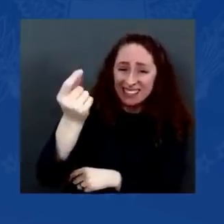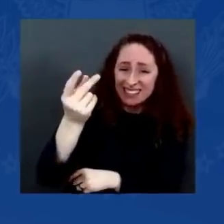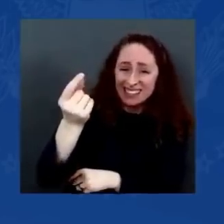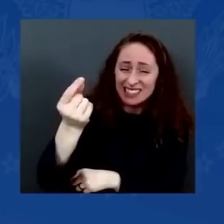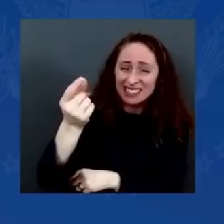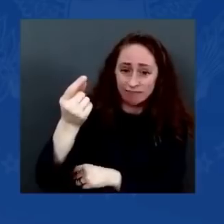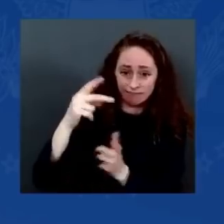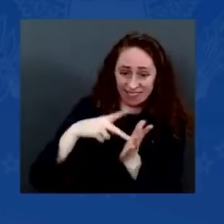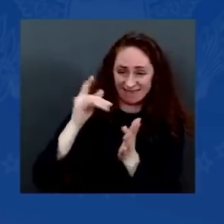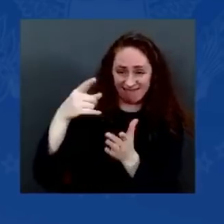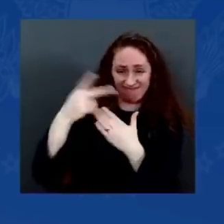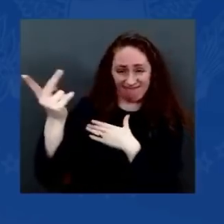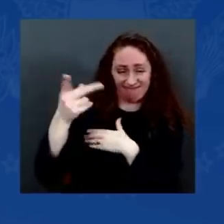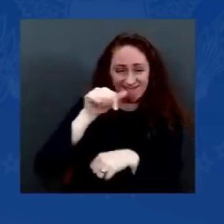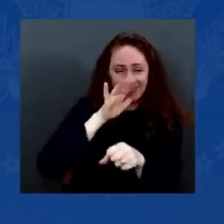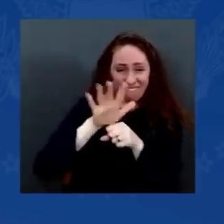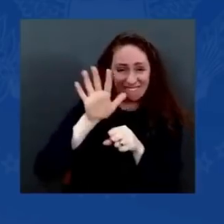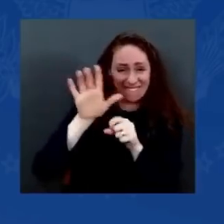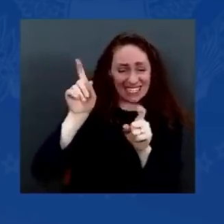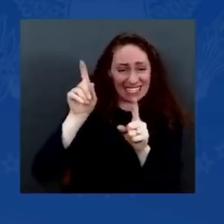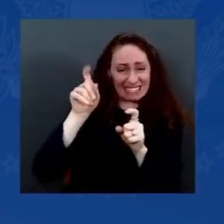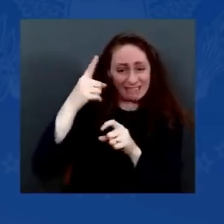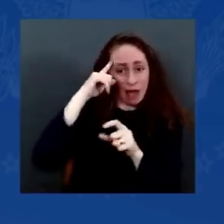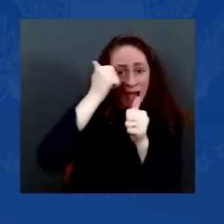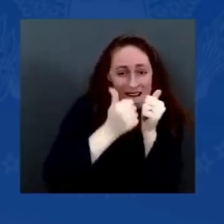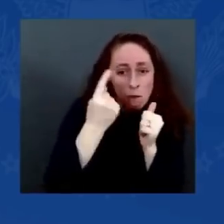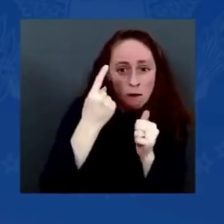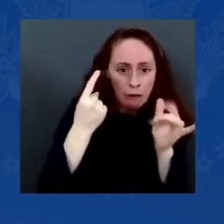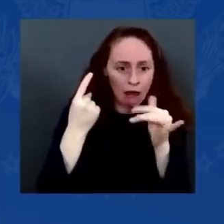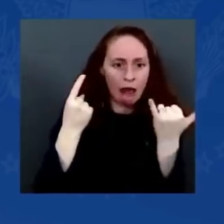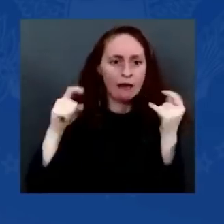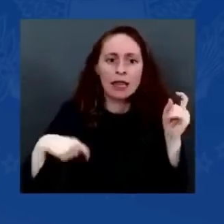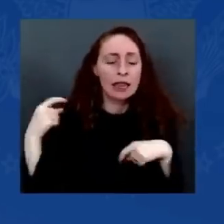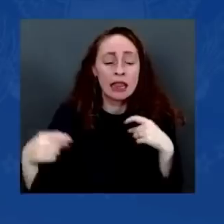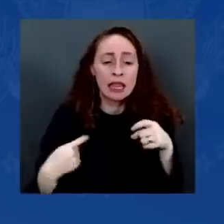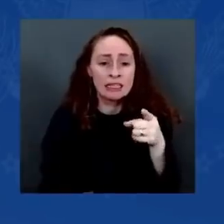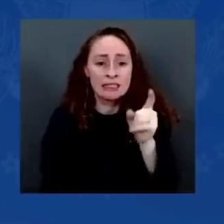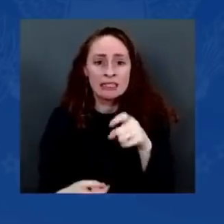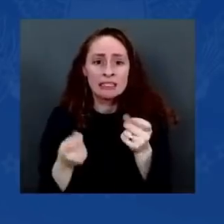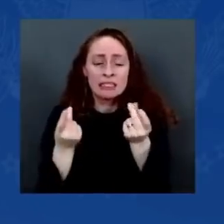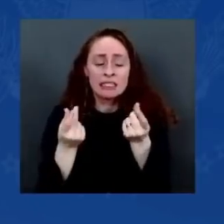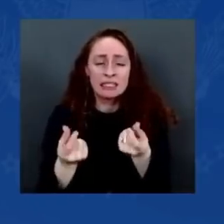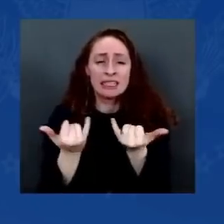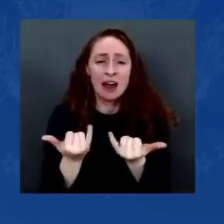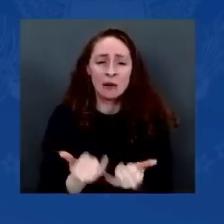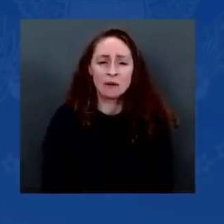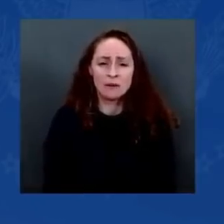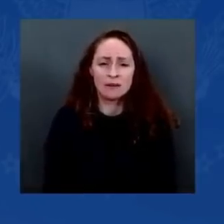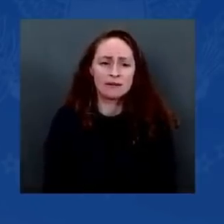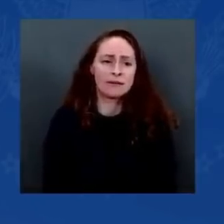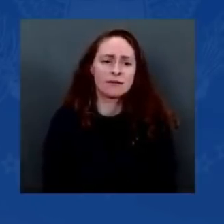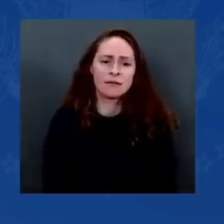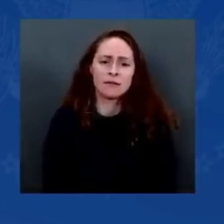for everyone to be able to get one if they need one right now? No, it's not, because COVID is spreading